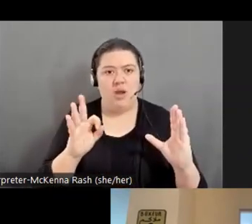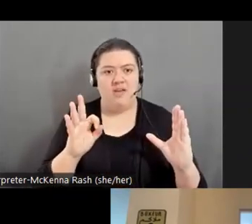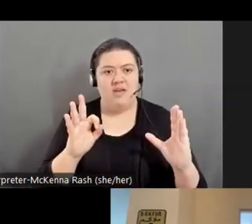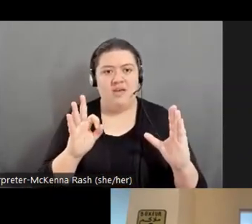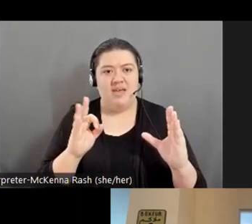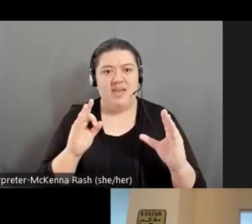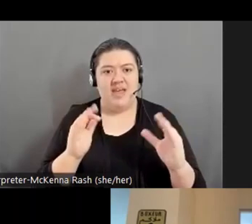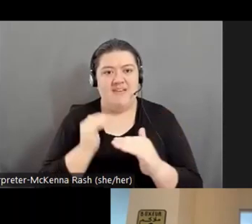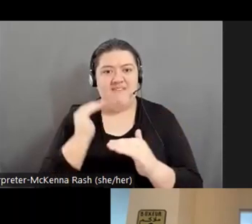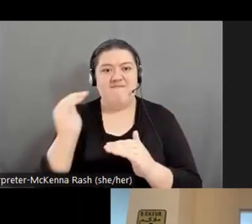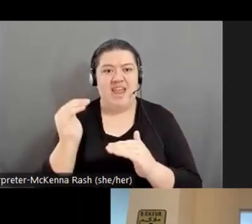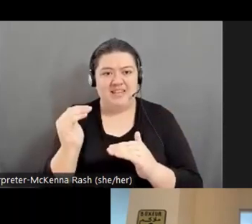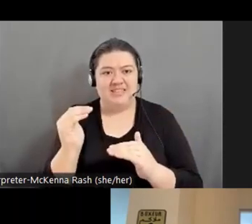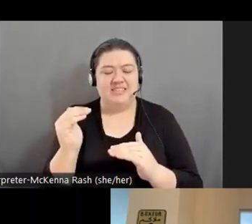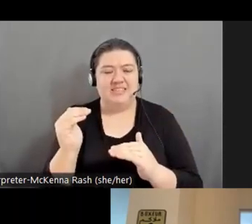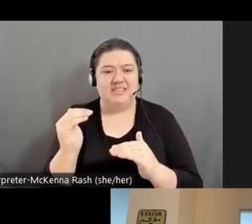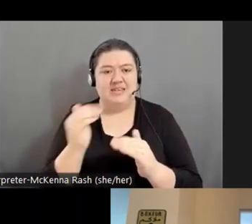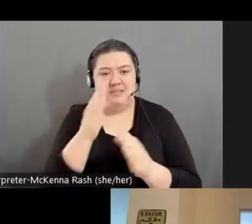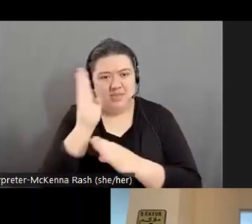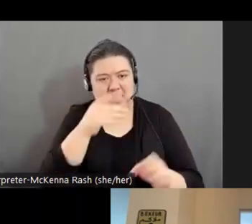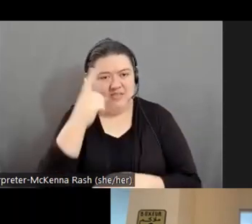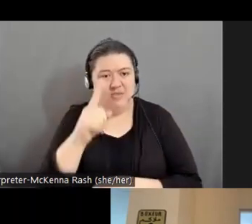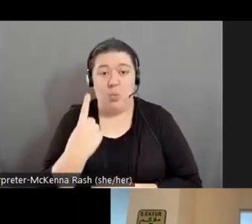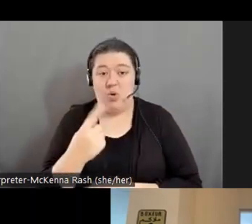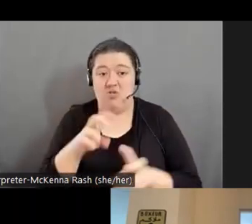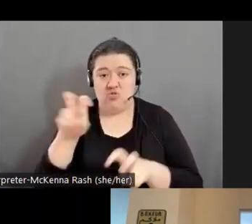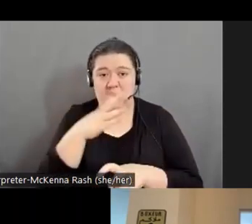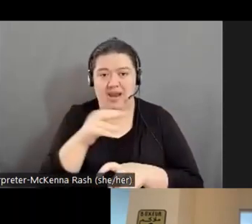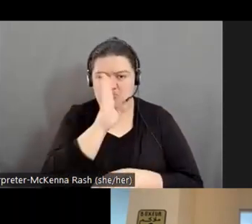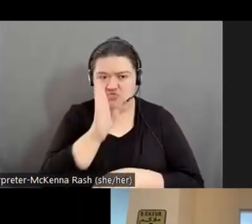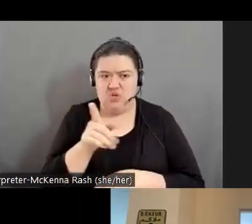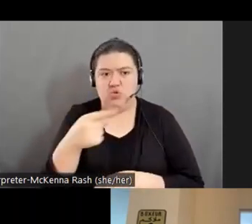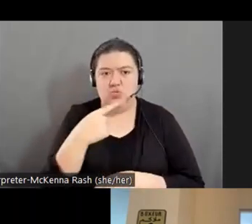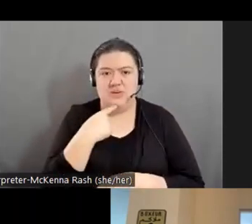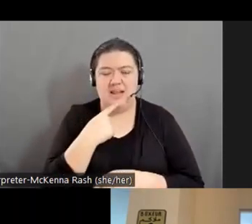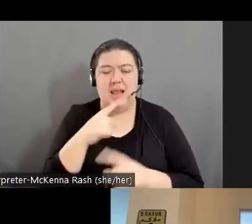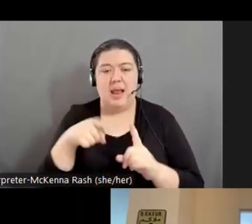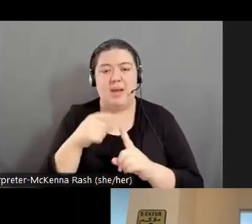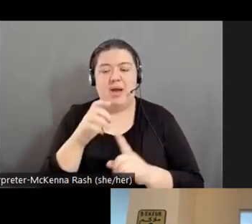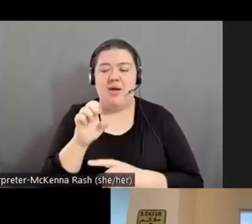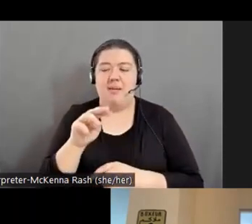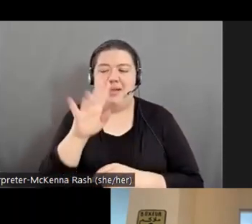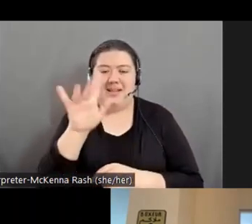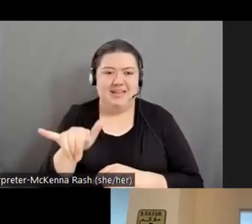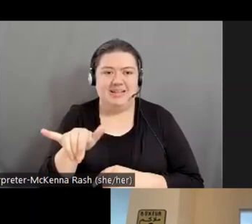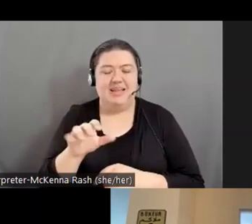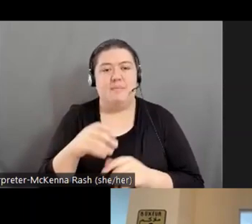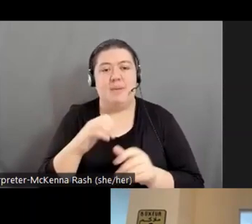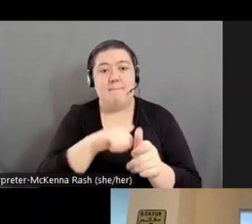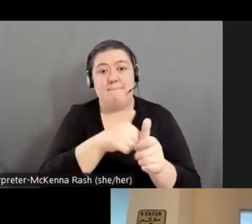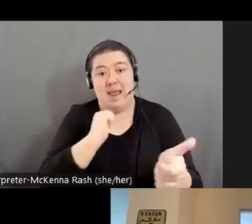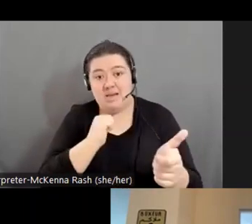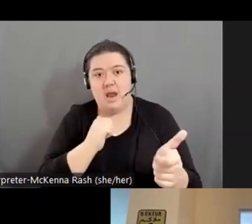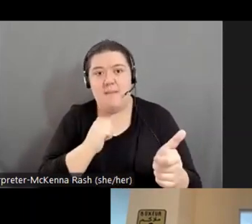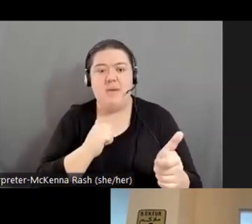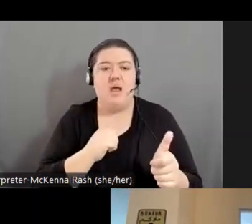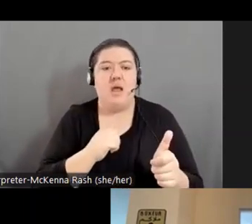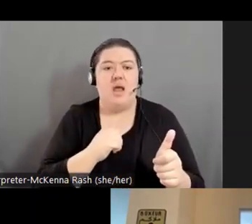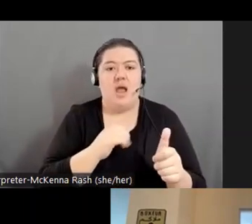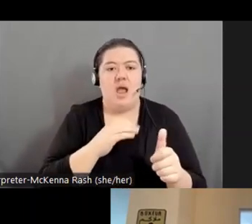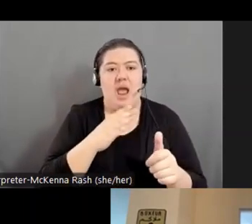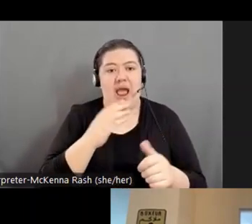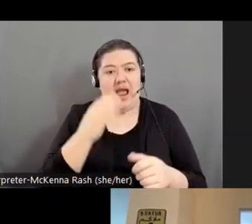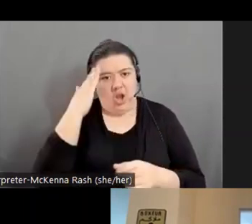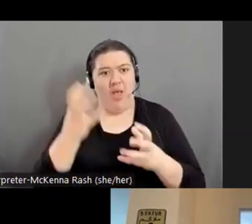for a singular tour. And to address what you're saying about embassies being backed up, I know a lot of people in the UK are